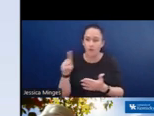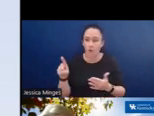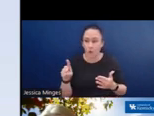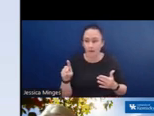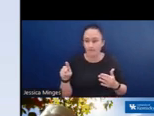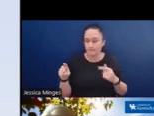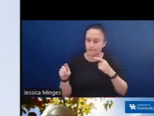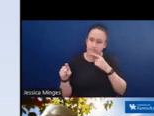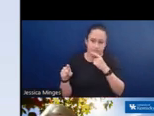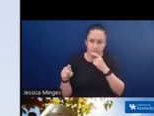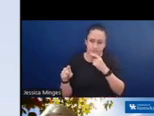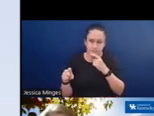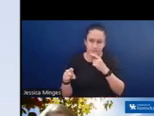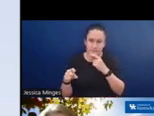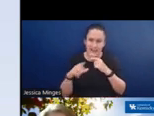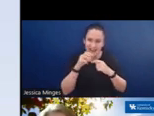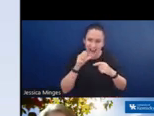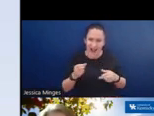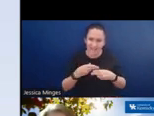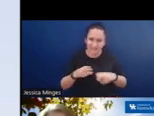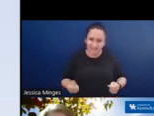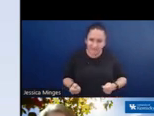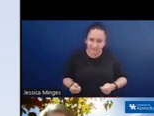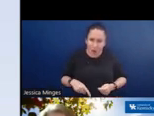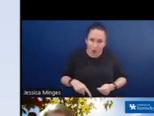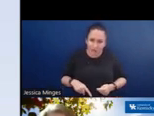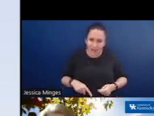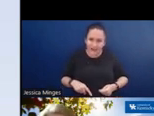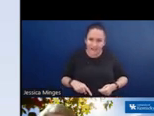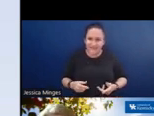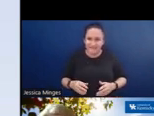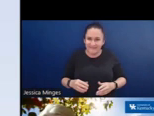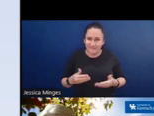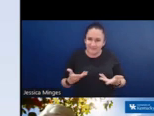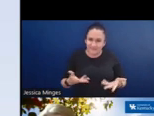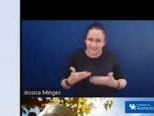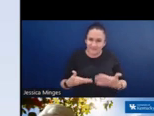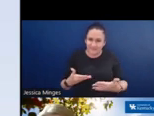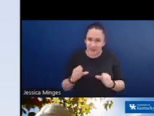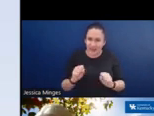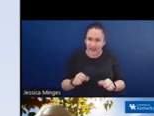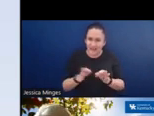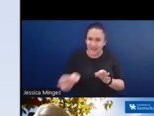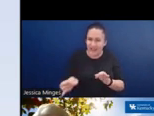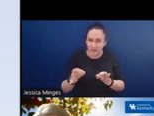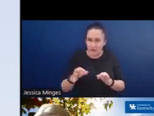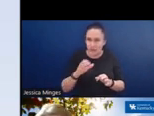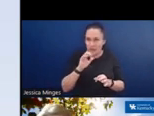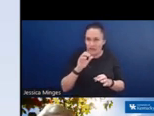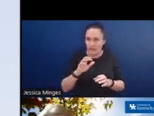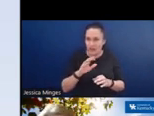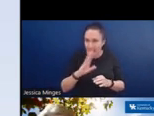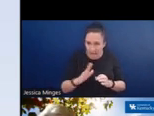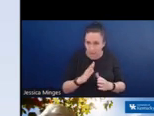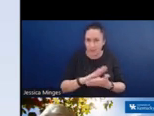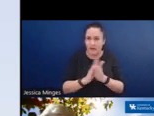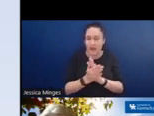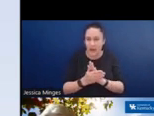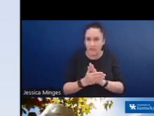not ovulate so that they can delay, so that they don't become pregnant if they don't want to